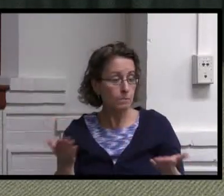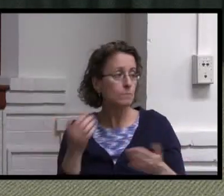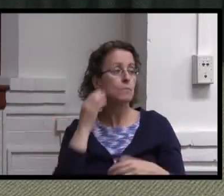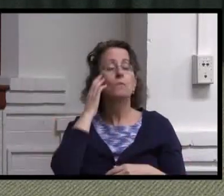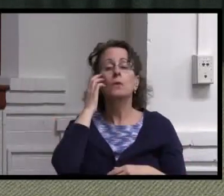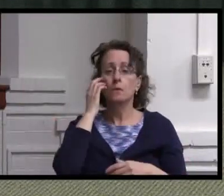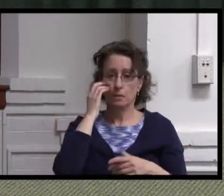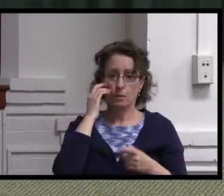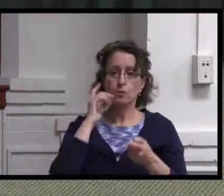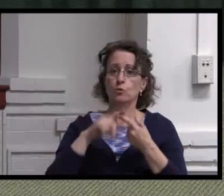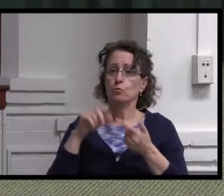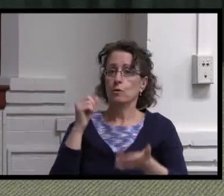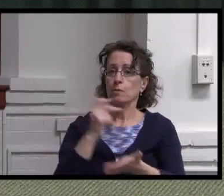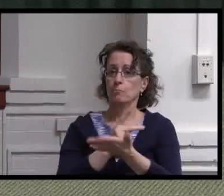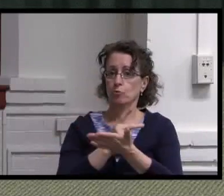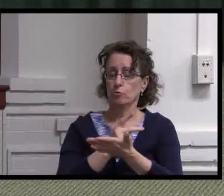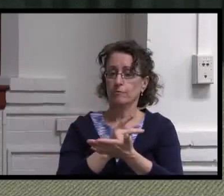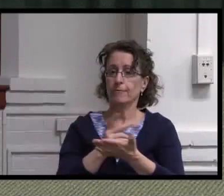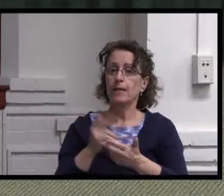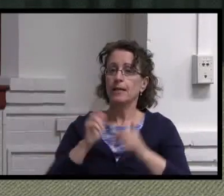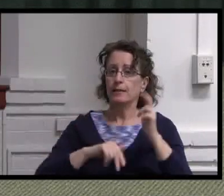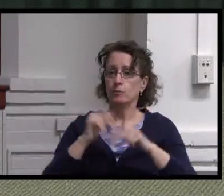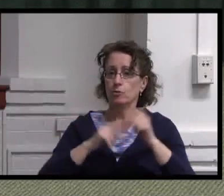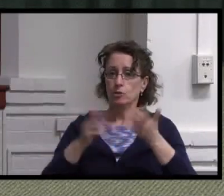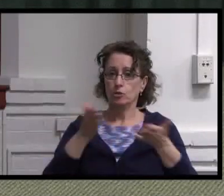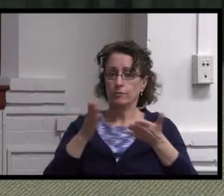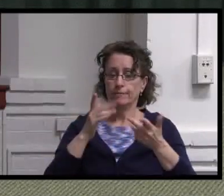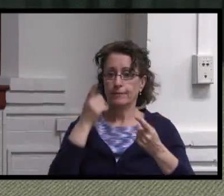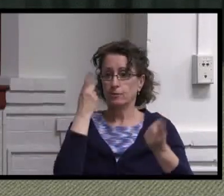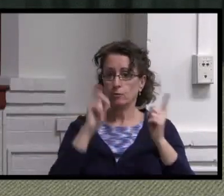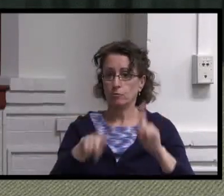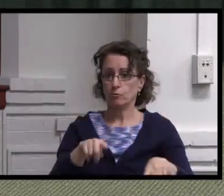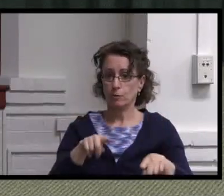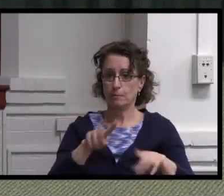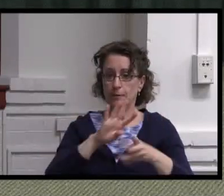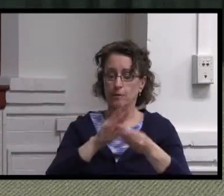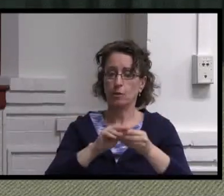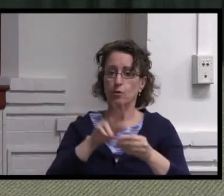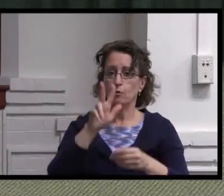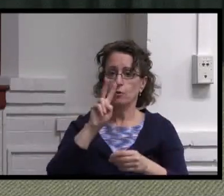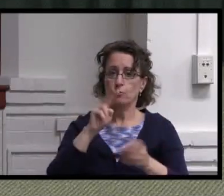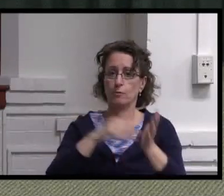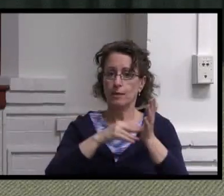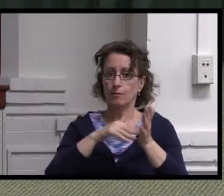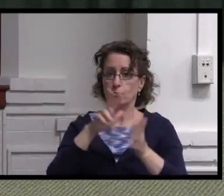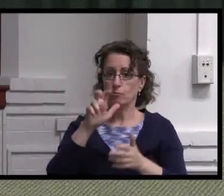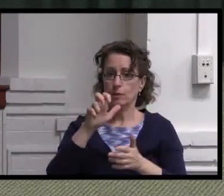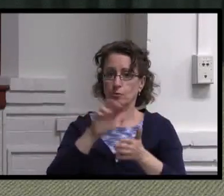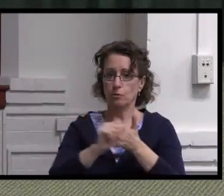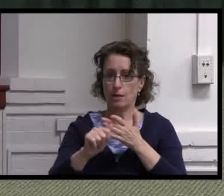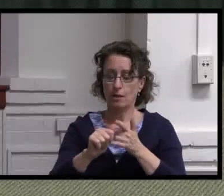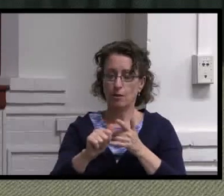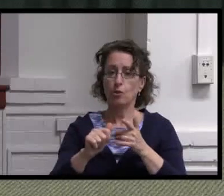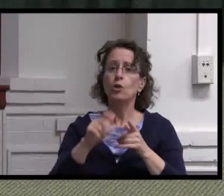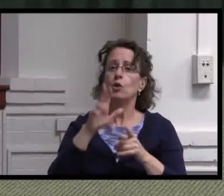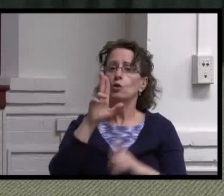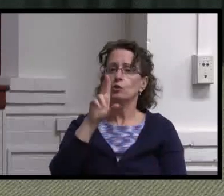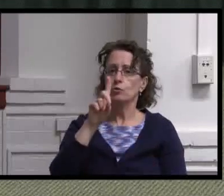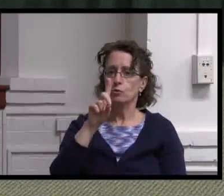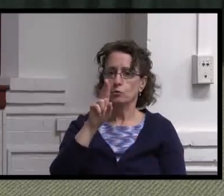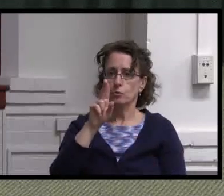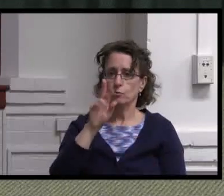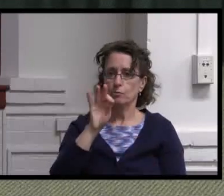To approve a construction services agreement in the amount of $32,300 with Dufresne